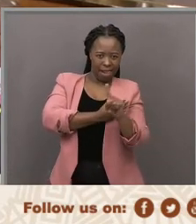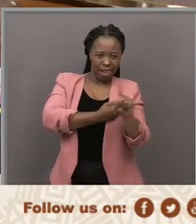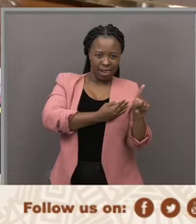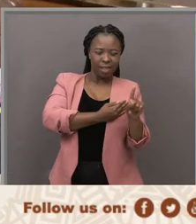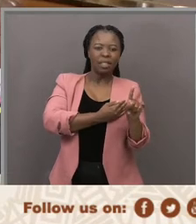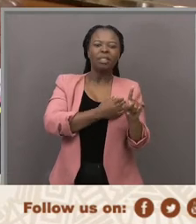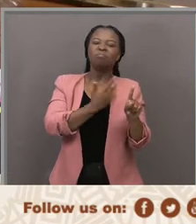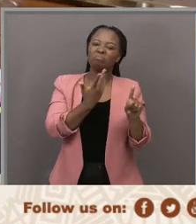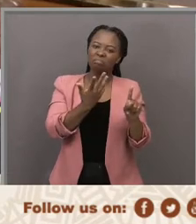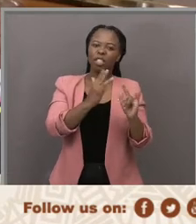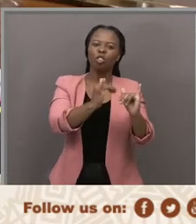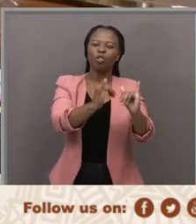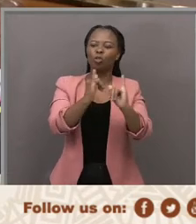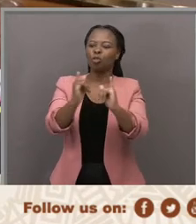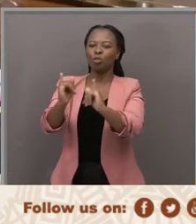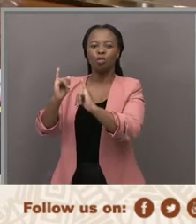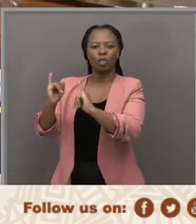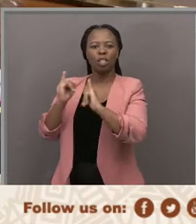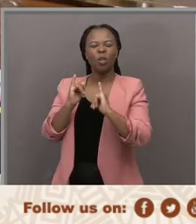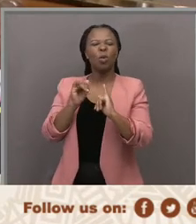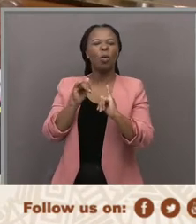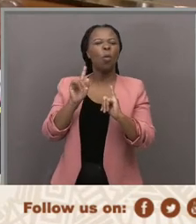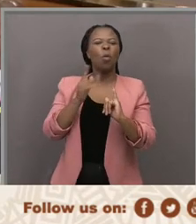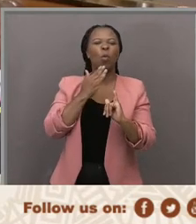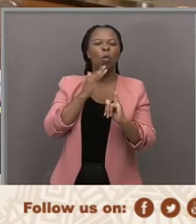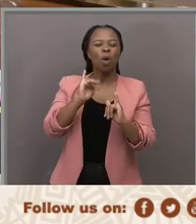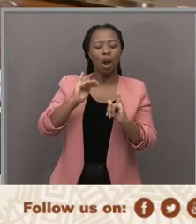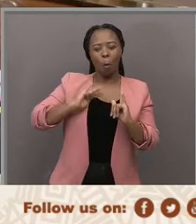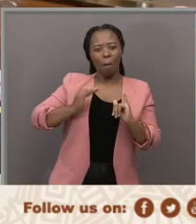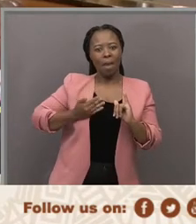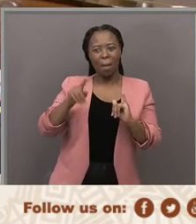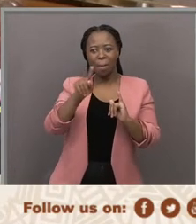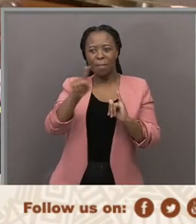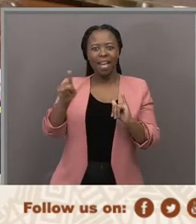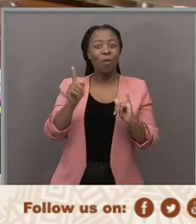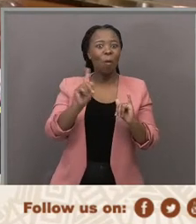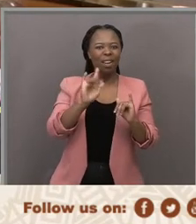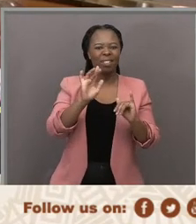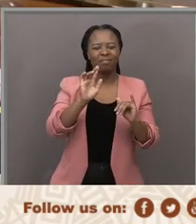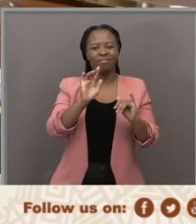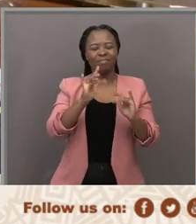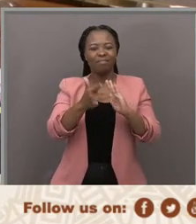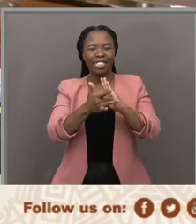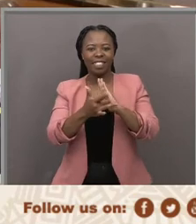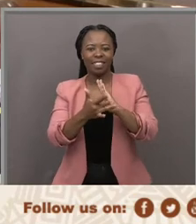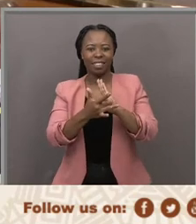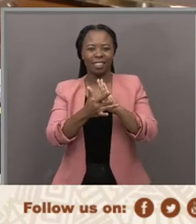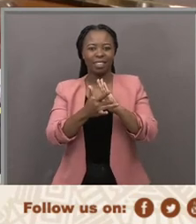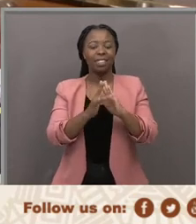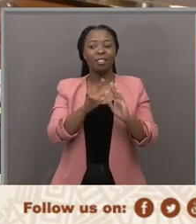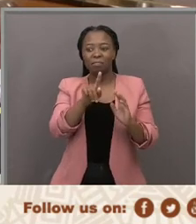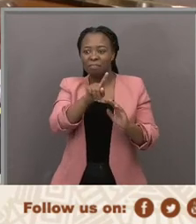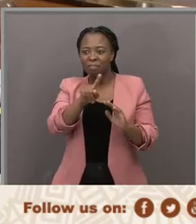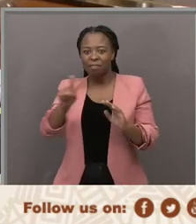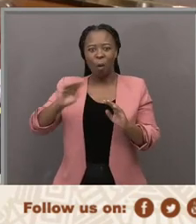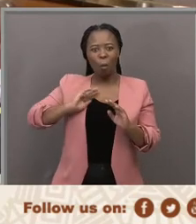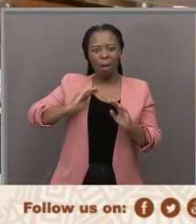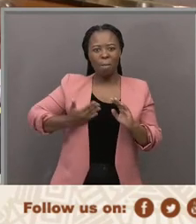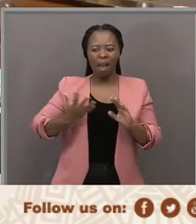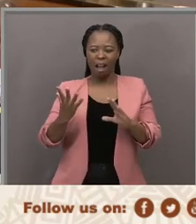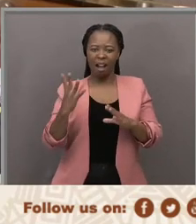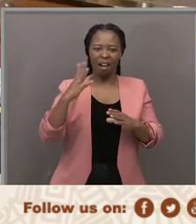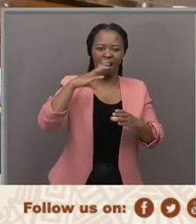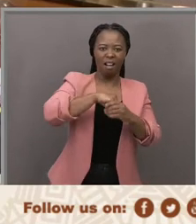to introduce women to the digital economy and ensure that amongst women they participate actively